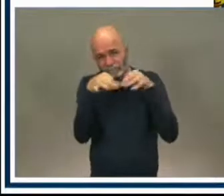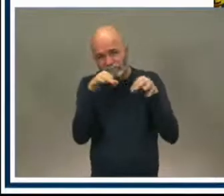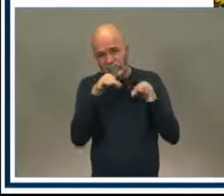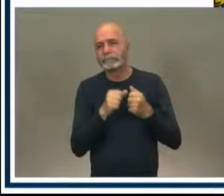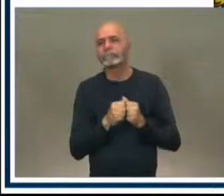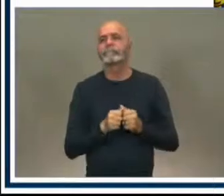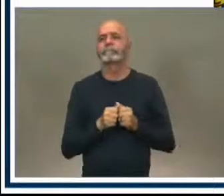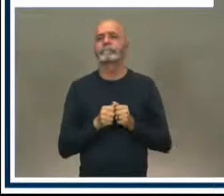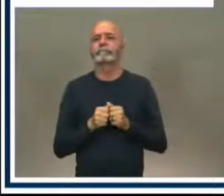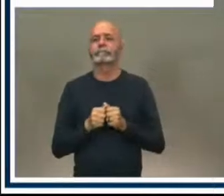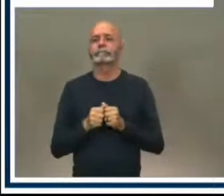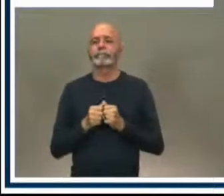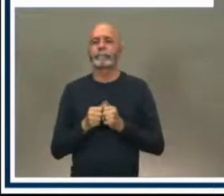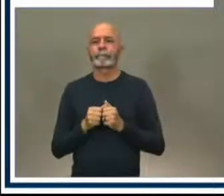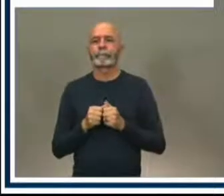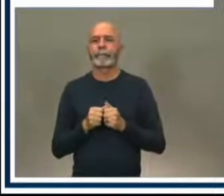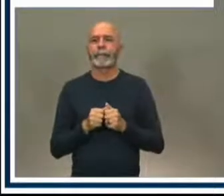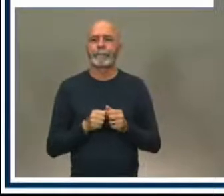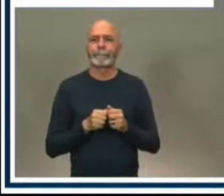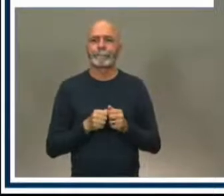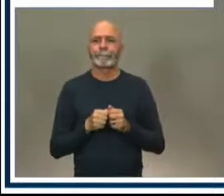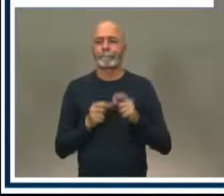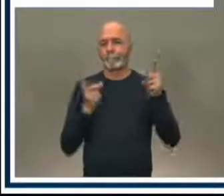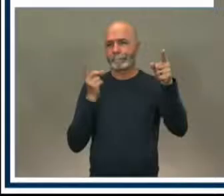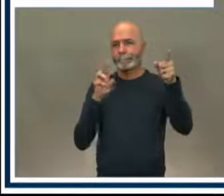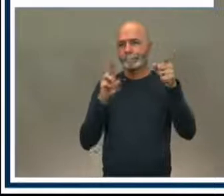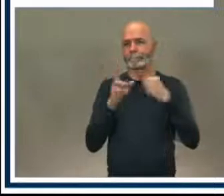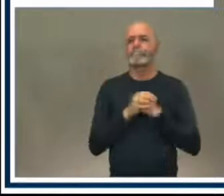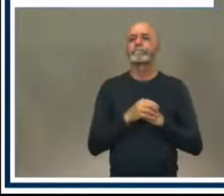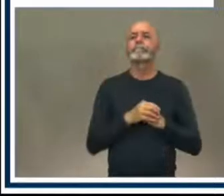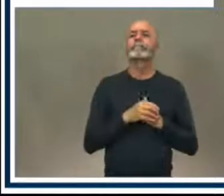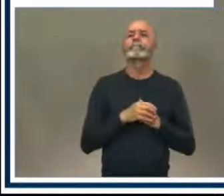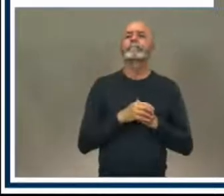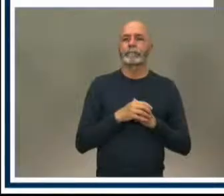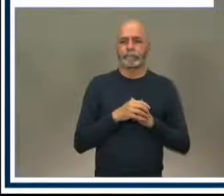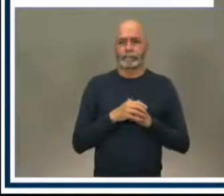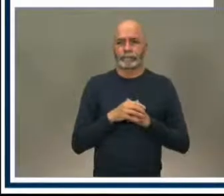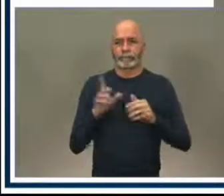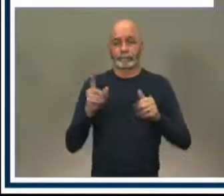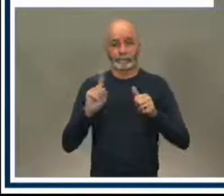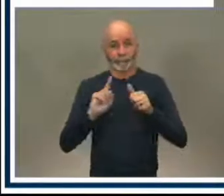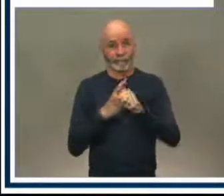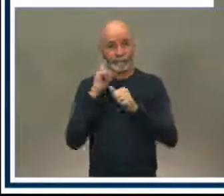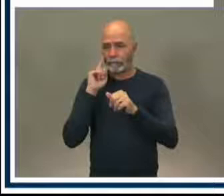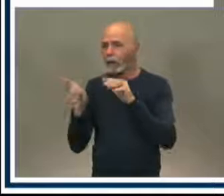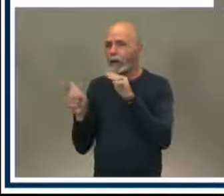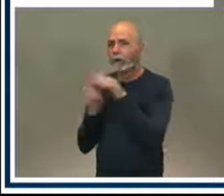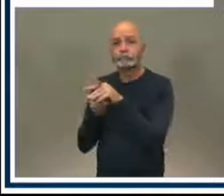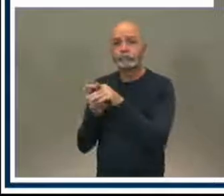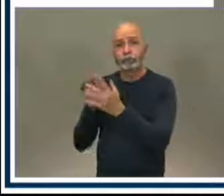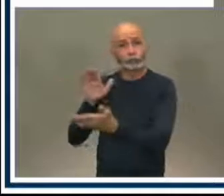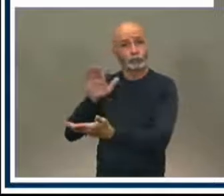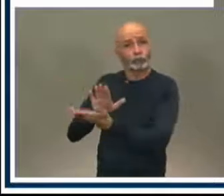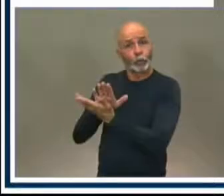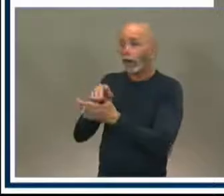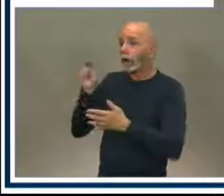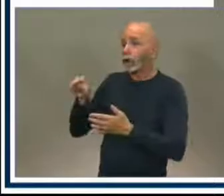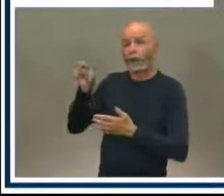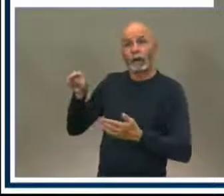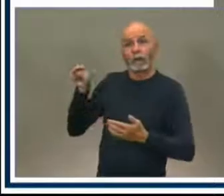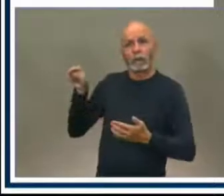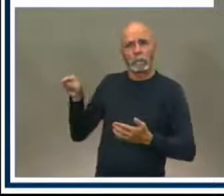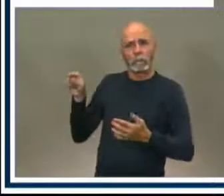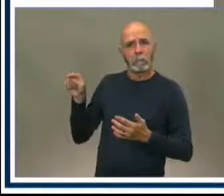when we see we first start out with cases in the school, but there's no evidence of